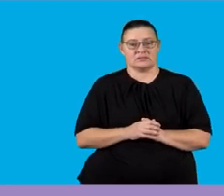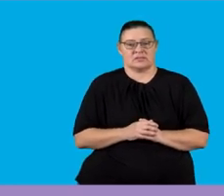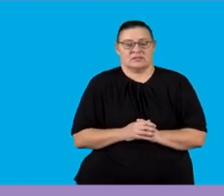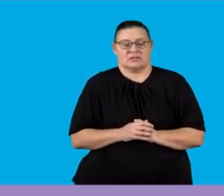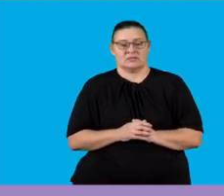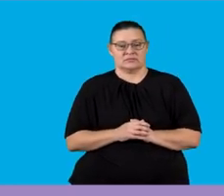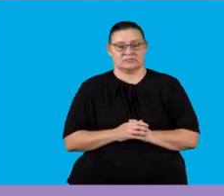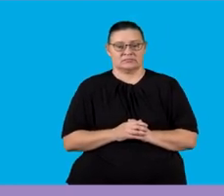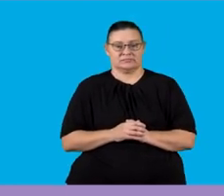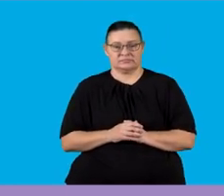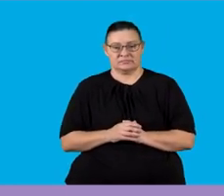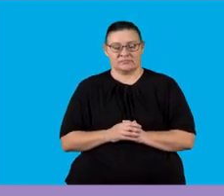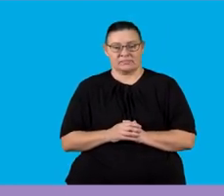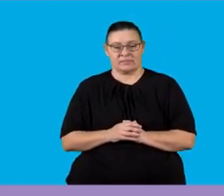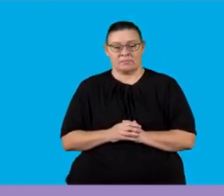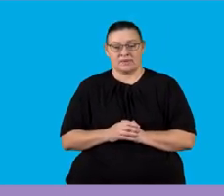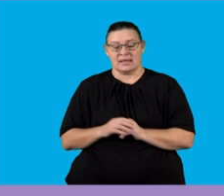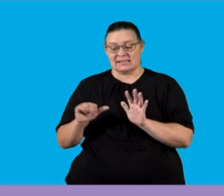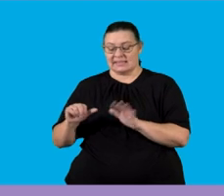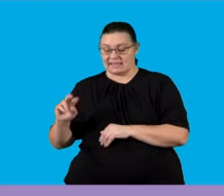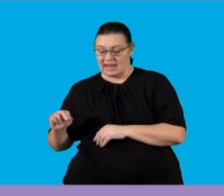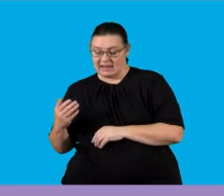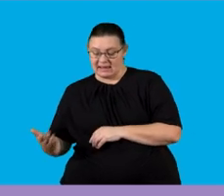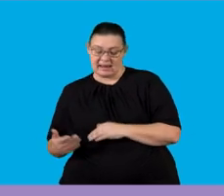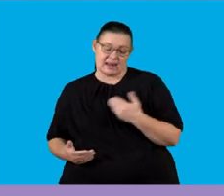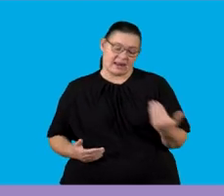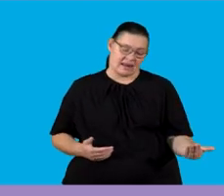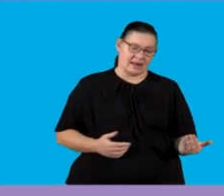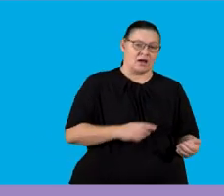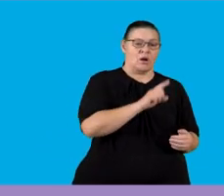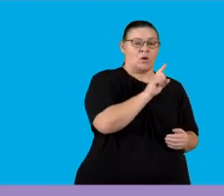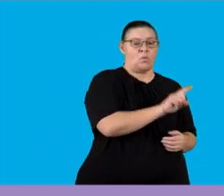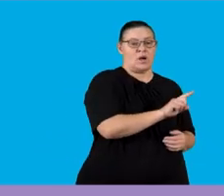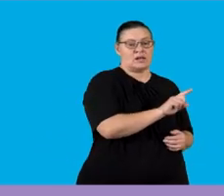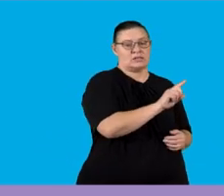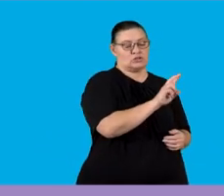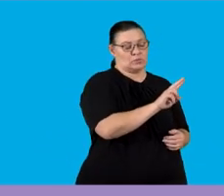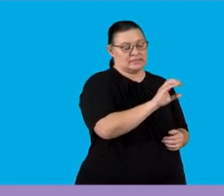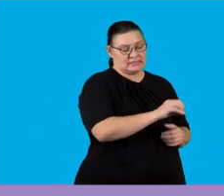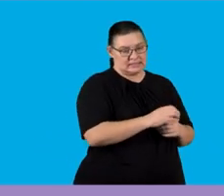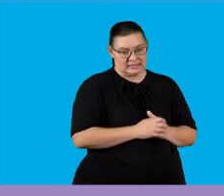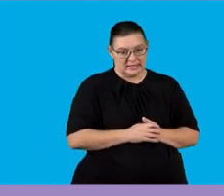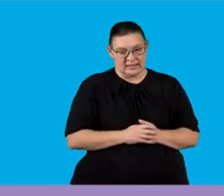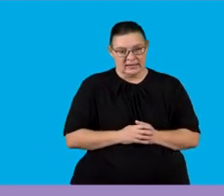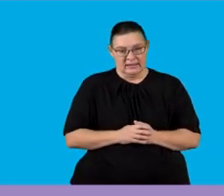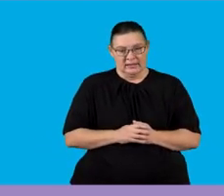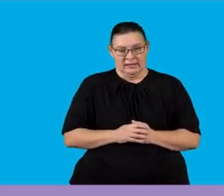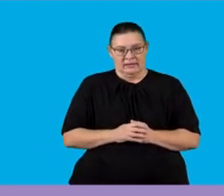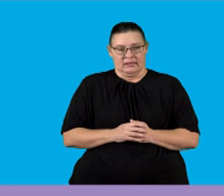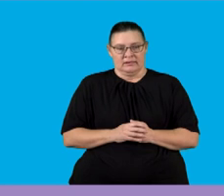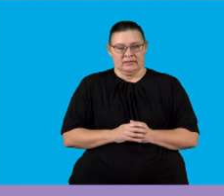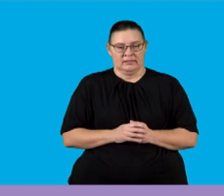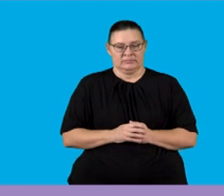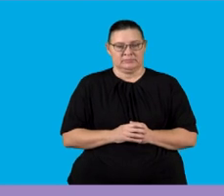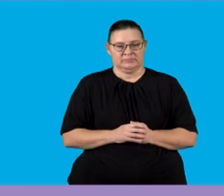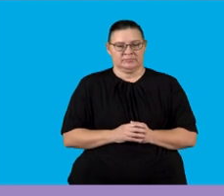us 120. Now, from there, we are going to apply the